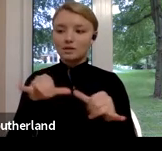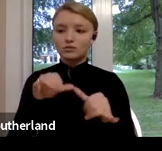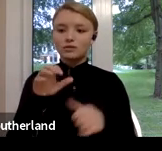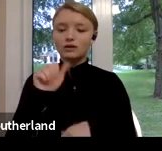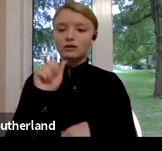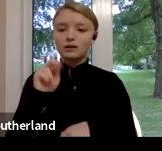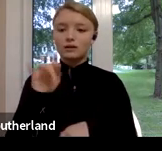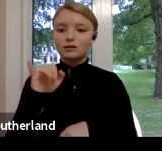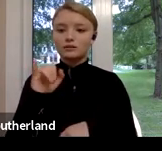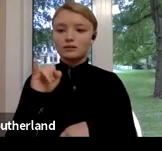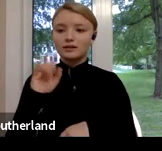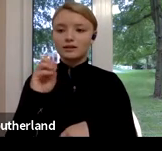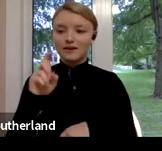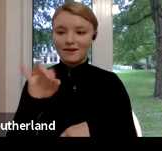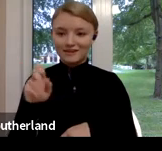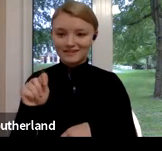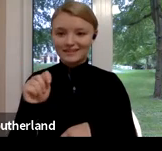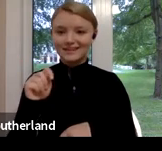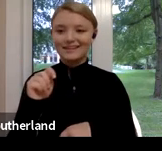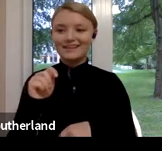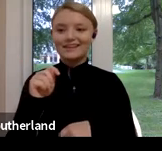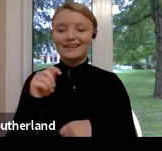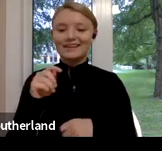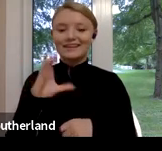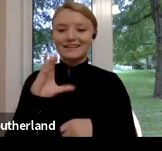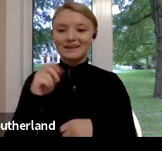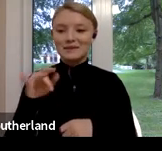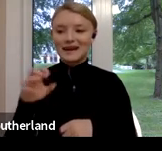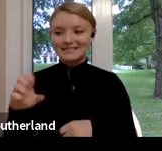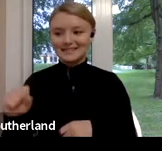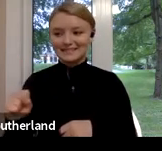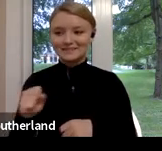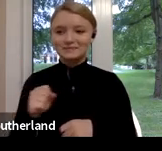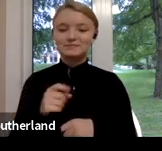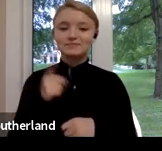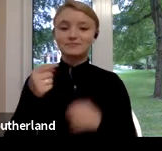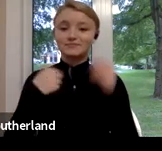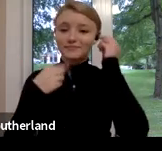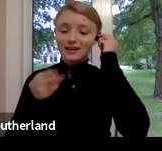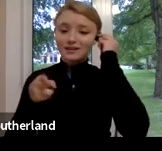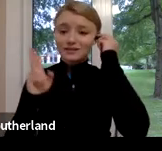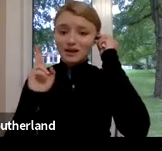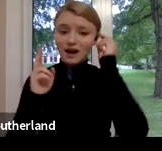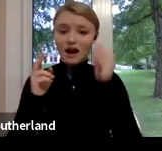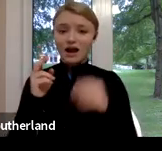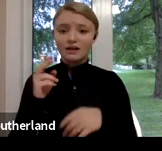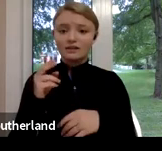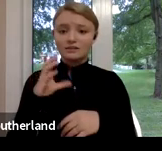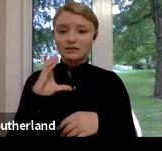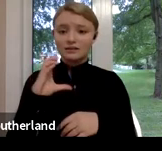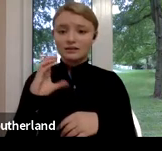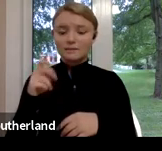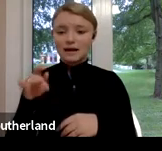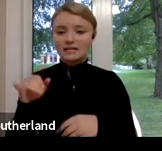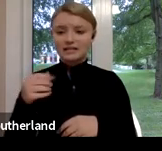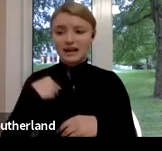highest measured antioxidant of any food source that I've seen. So we're going to watch, though, we're